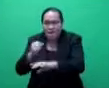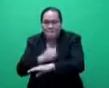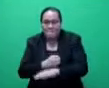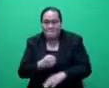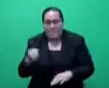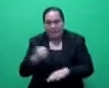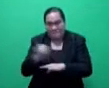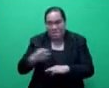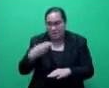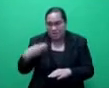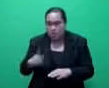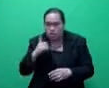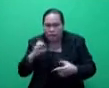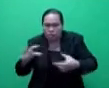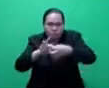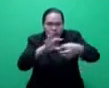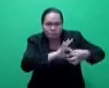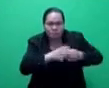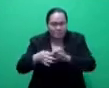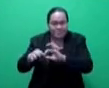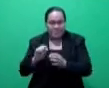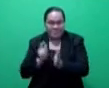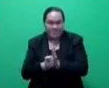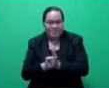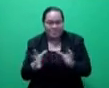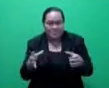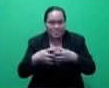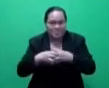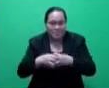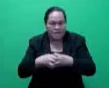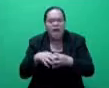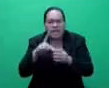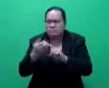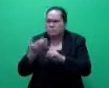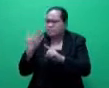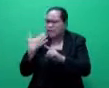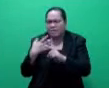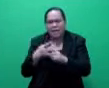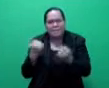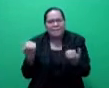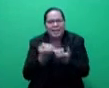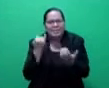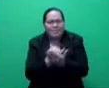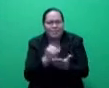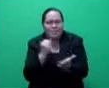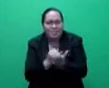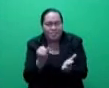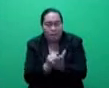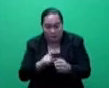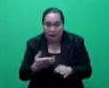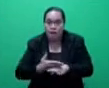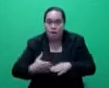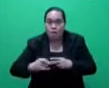facilitate compliance. Mr. Speaker, sir, considering the various flaws in the previous practices, the new processes